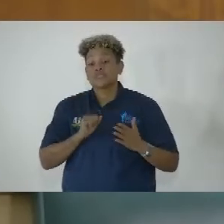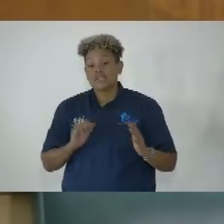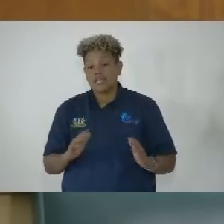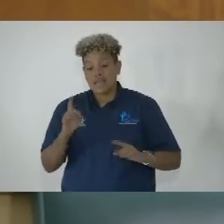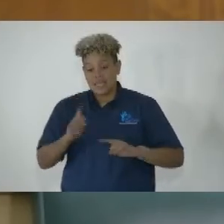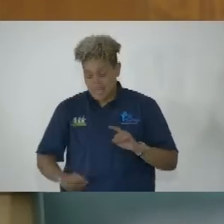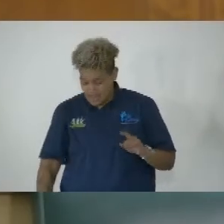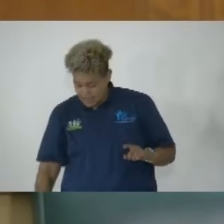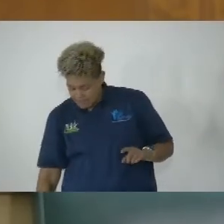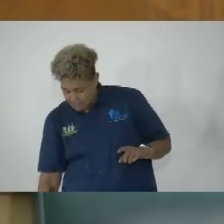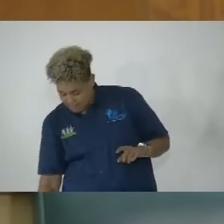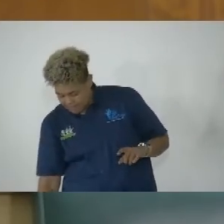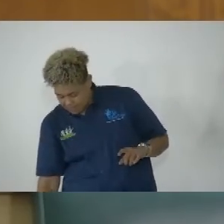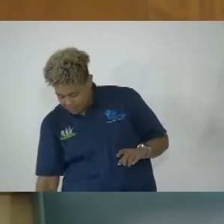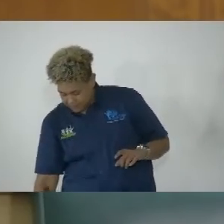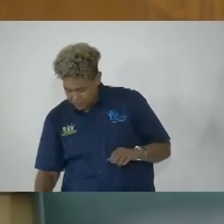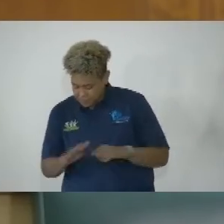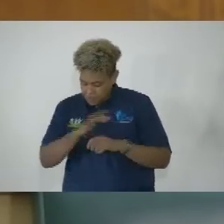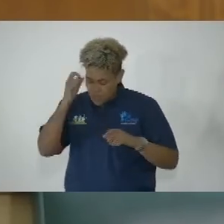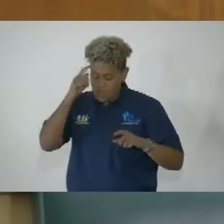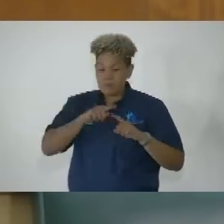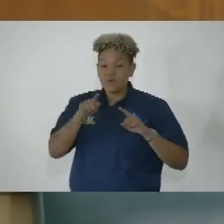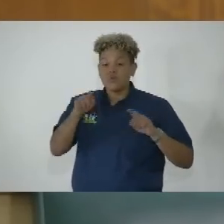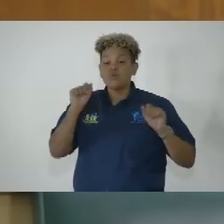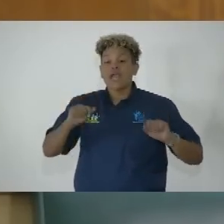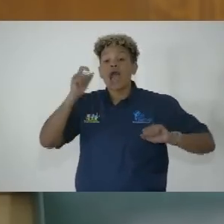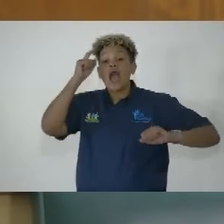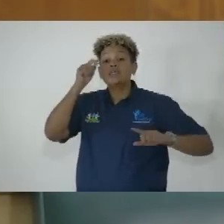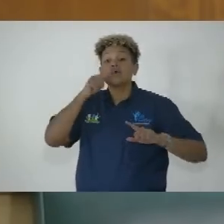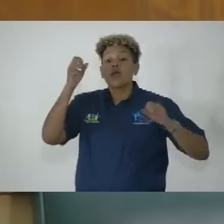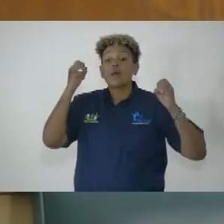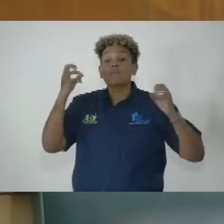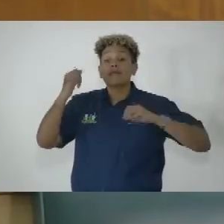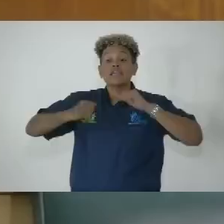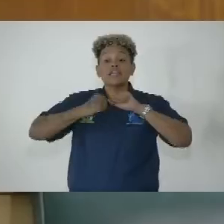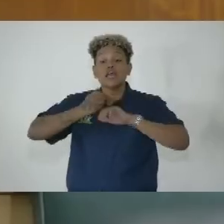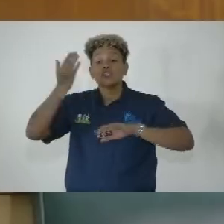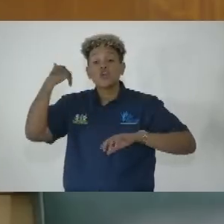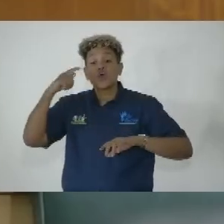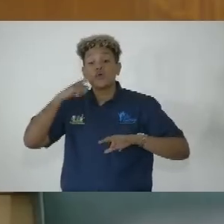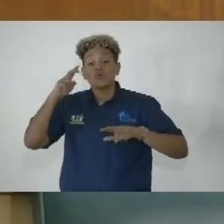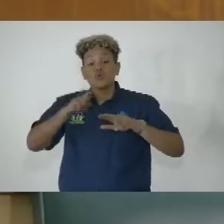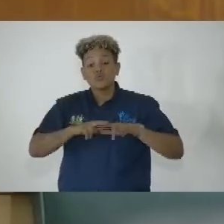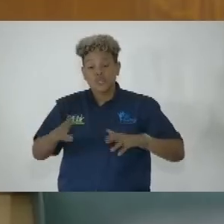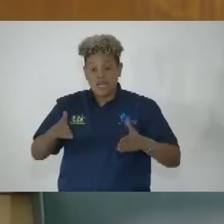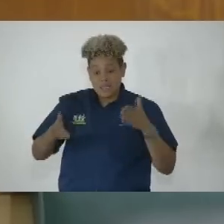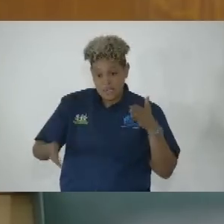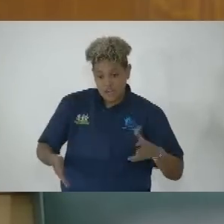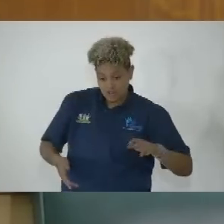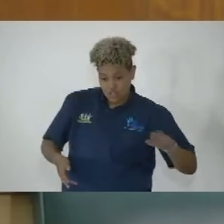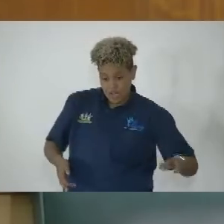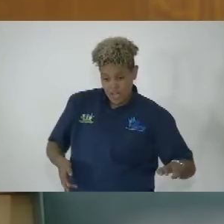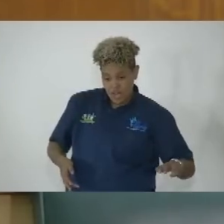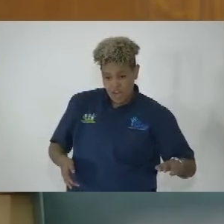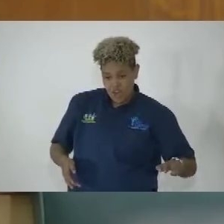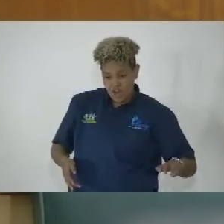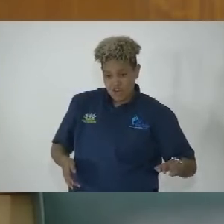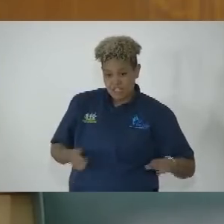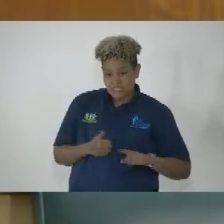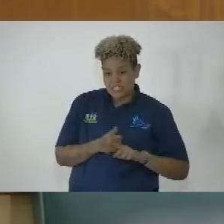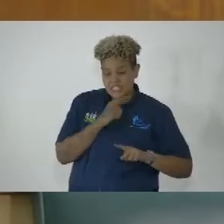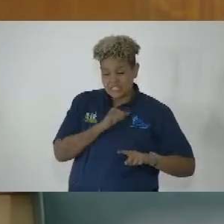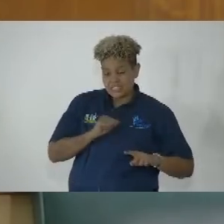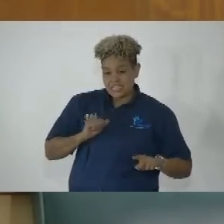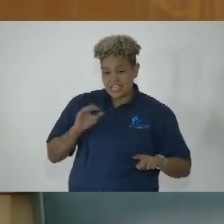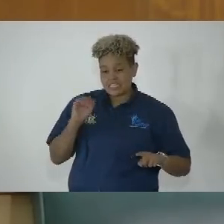fully understand, but you can understand, because a number of years ago, you sat right here, where Senator